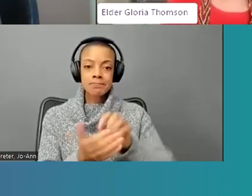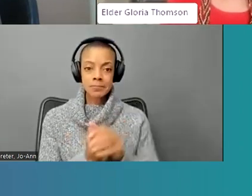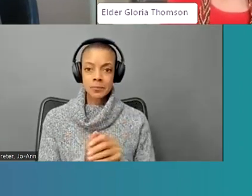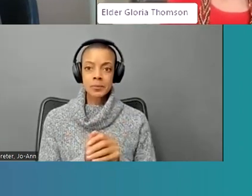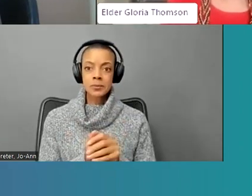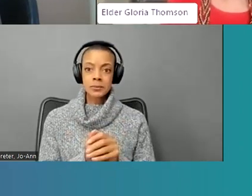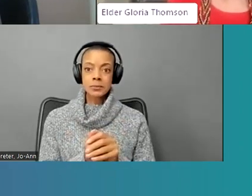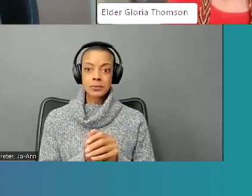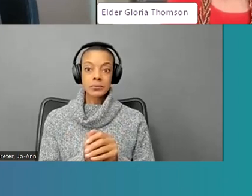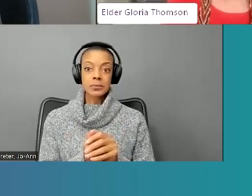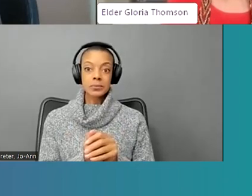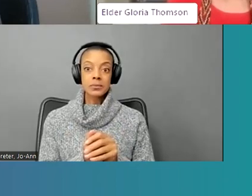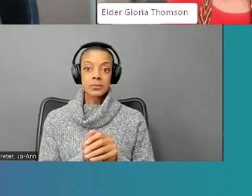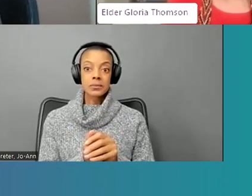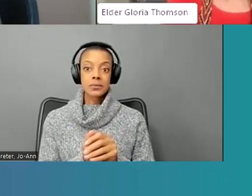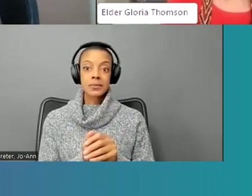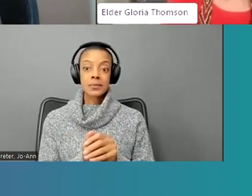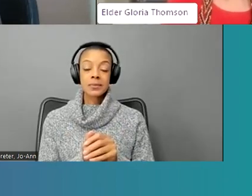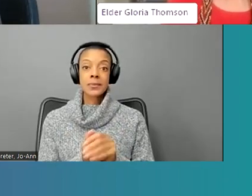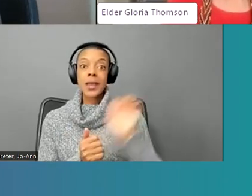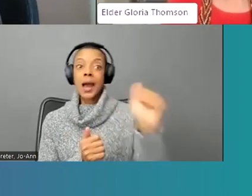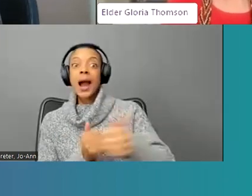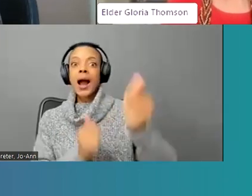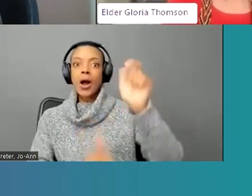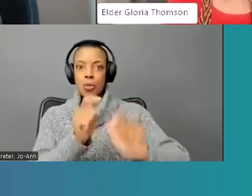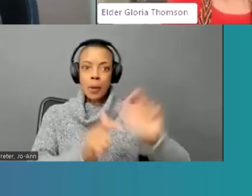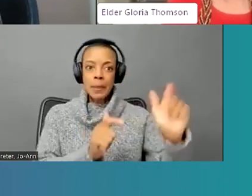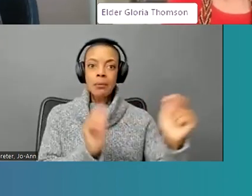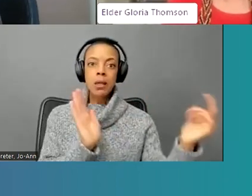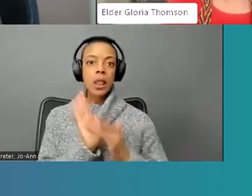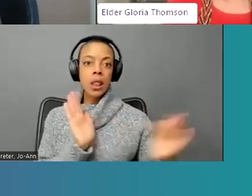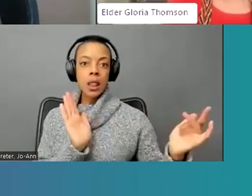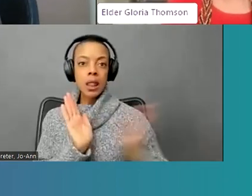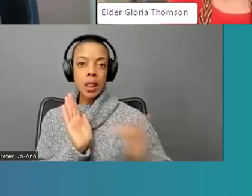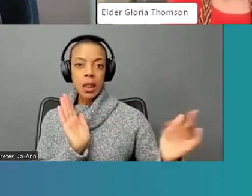make money out of our struggles, right?